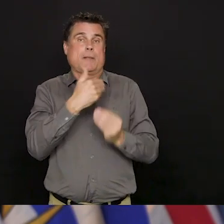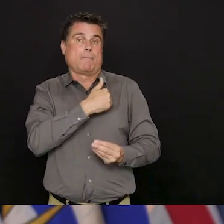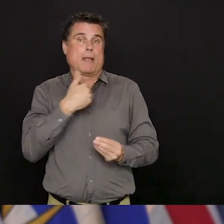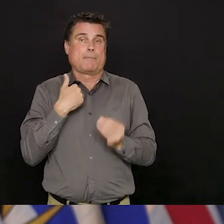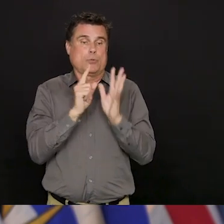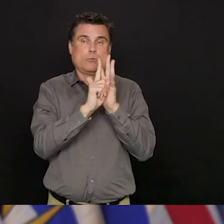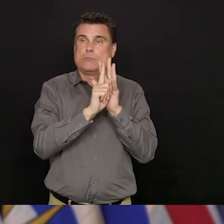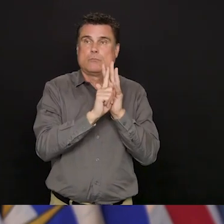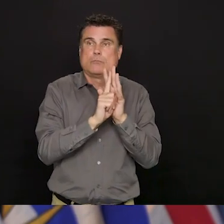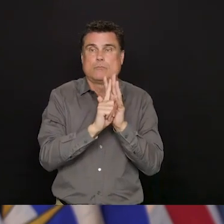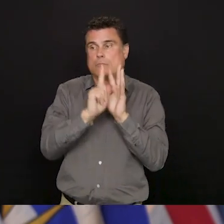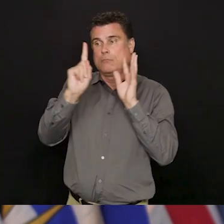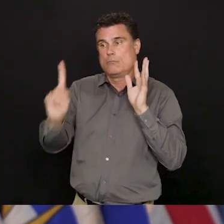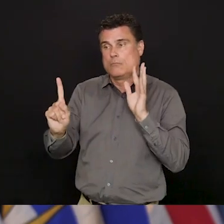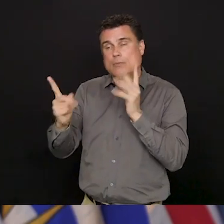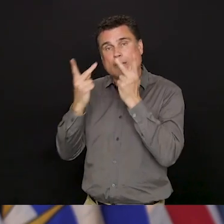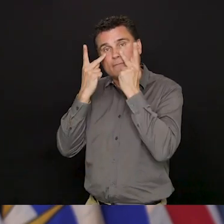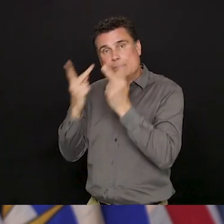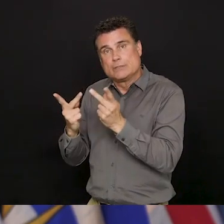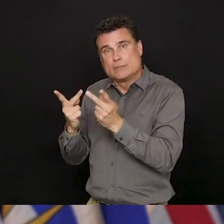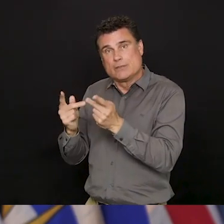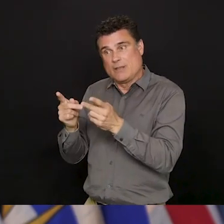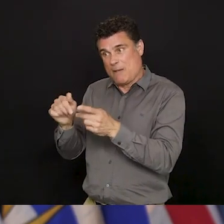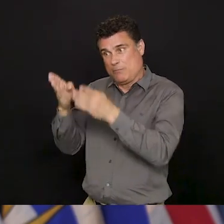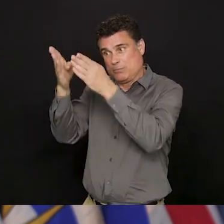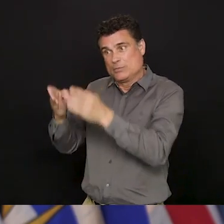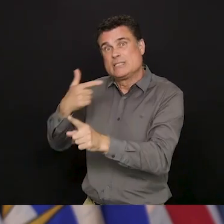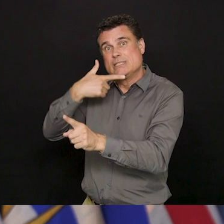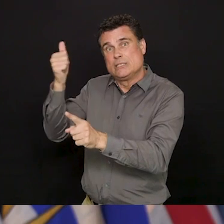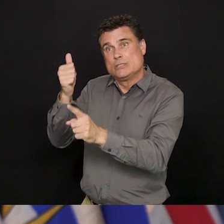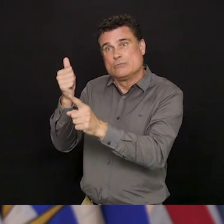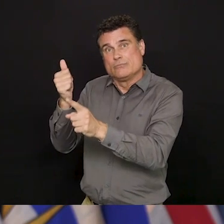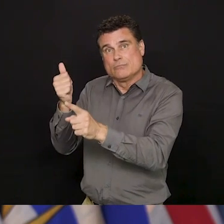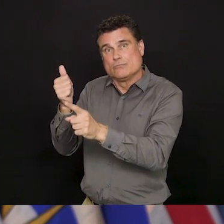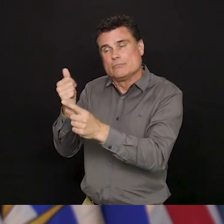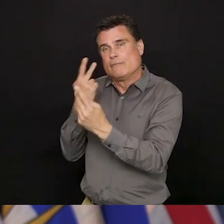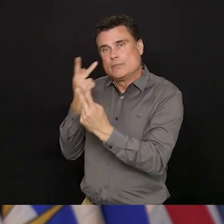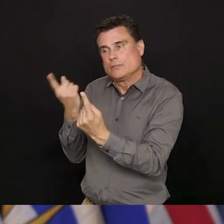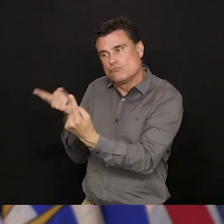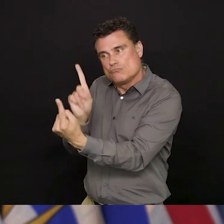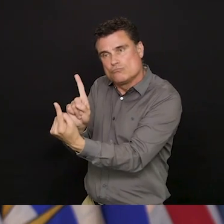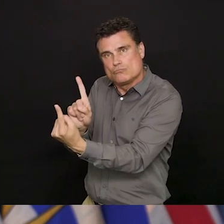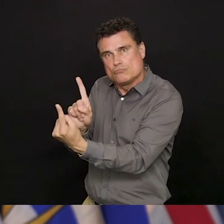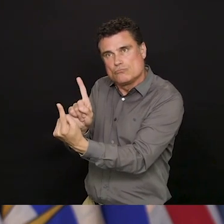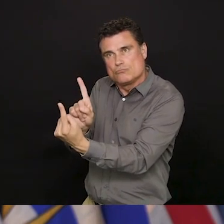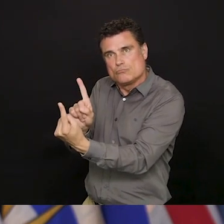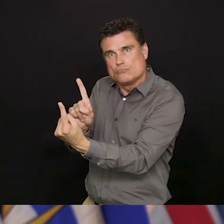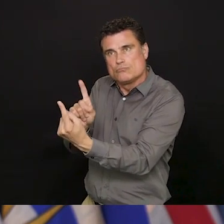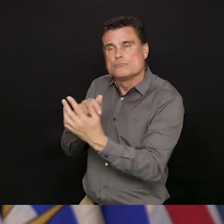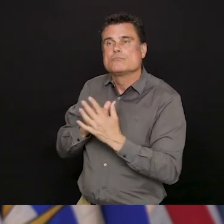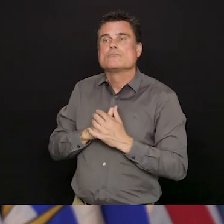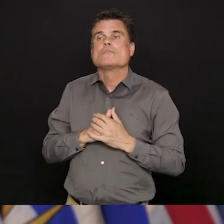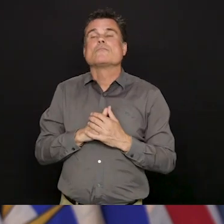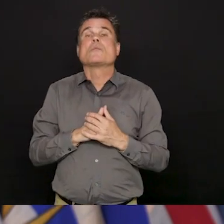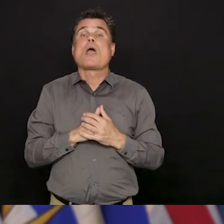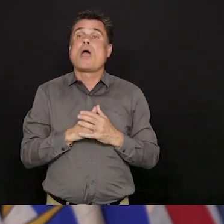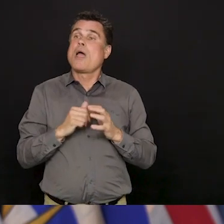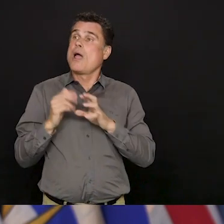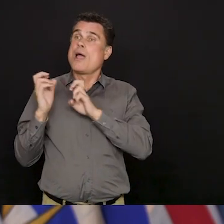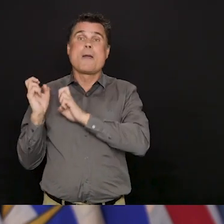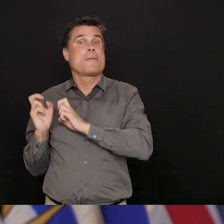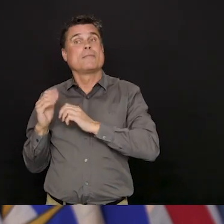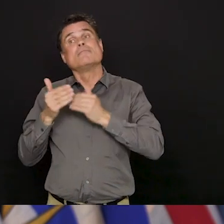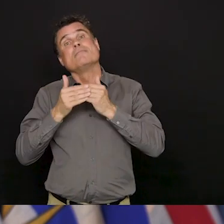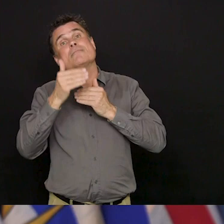there's group events and families and others come in to be with people in those, our seniors and elders. But I